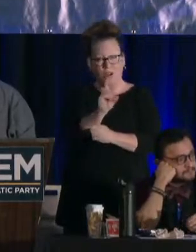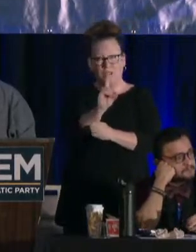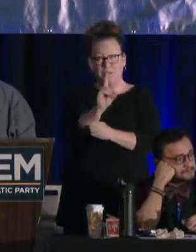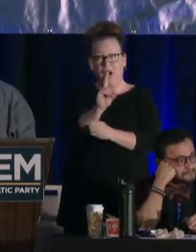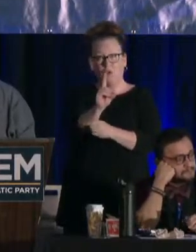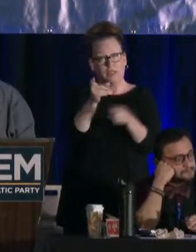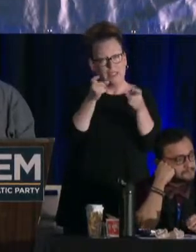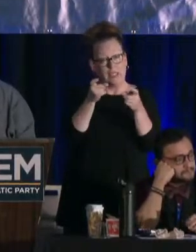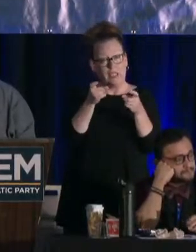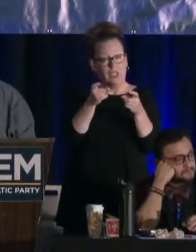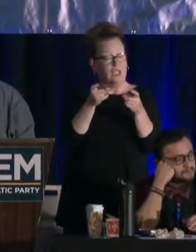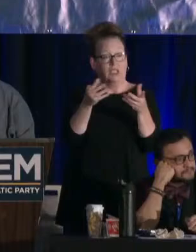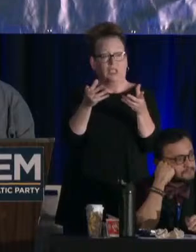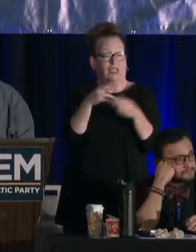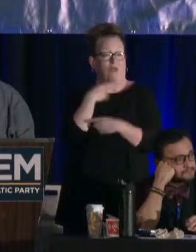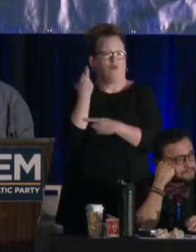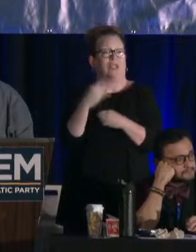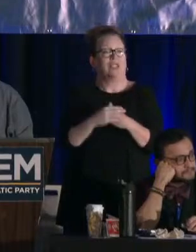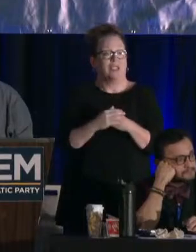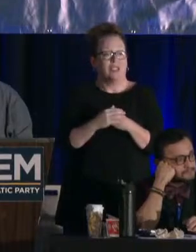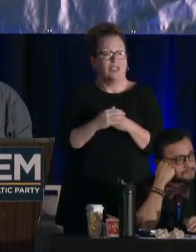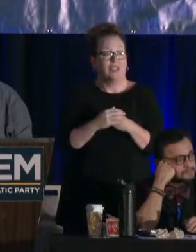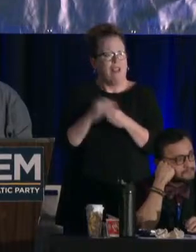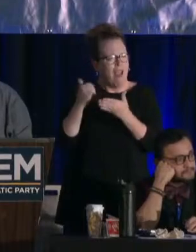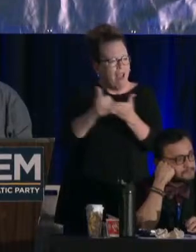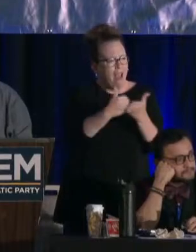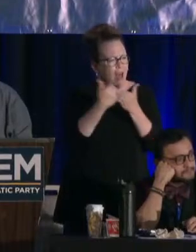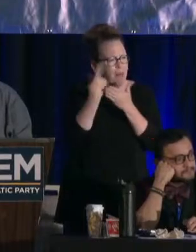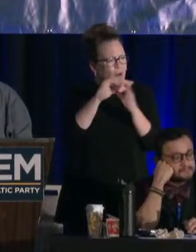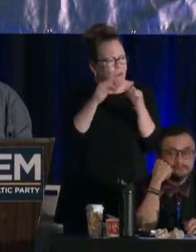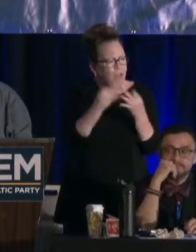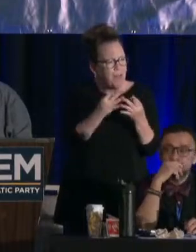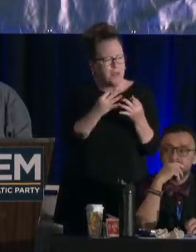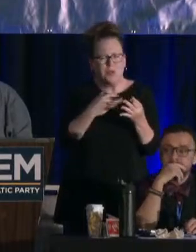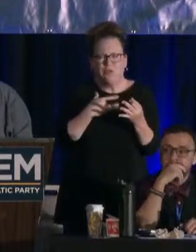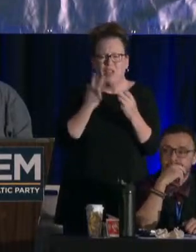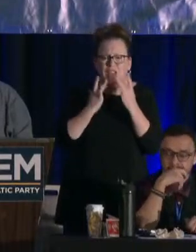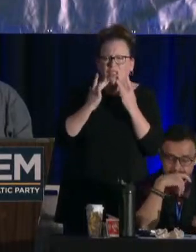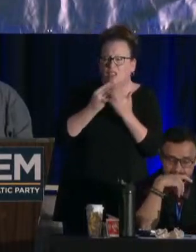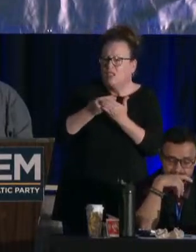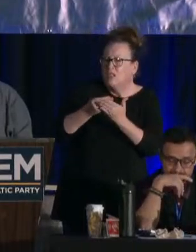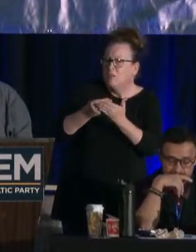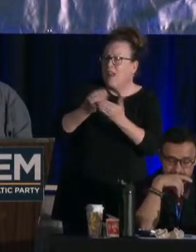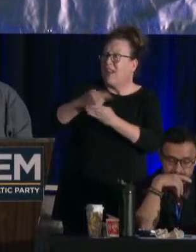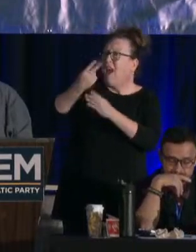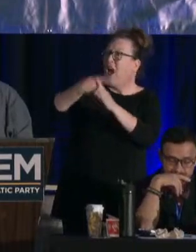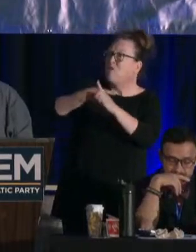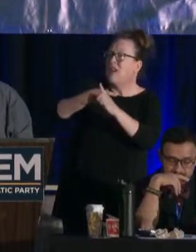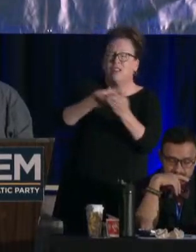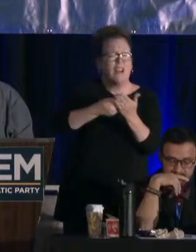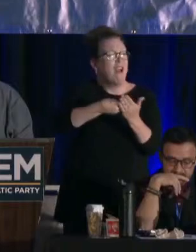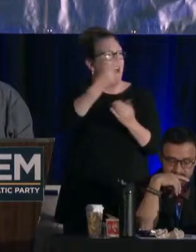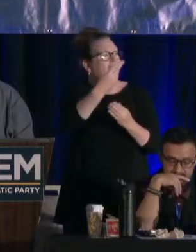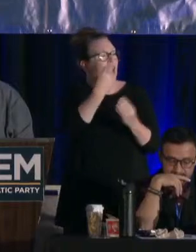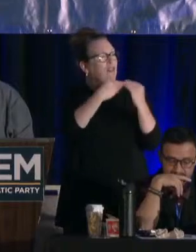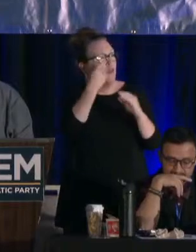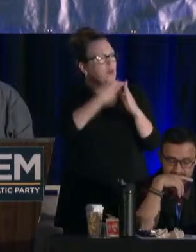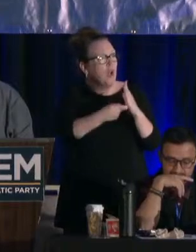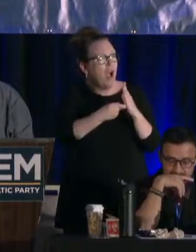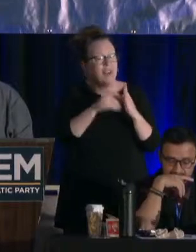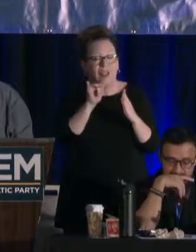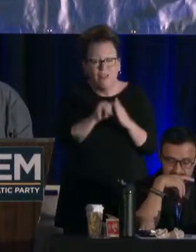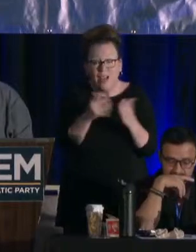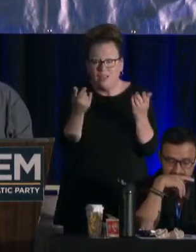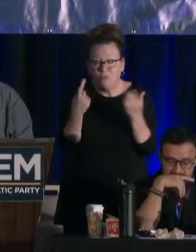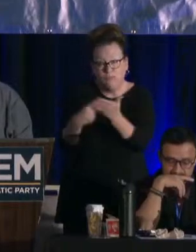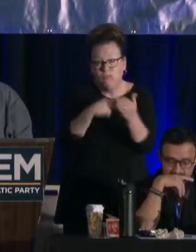line. Relief for working families feeling the pinch of rising rents and higher grocery costs is at stake,